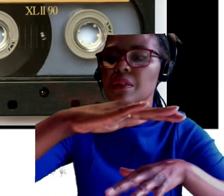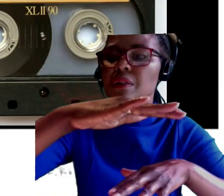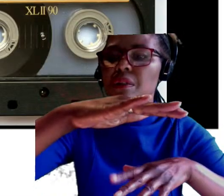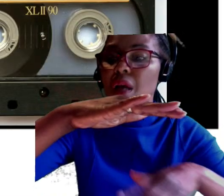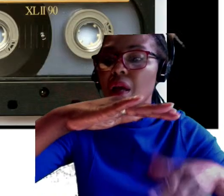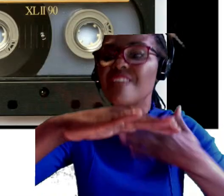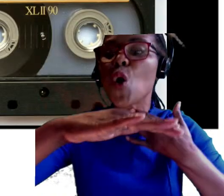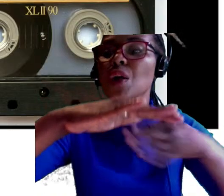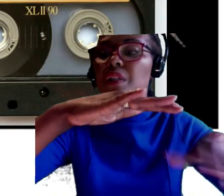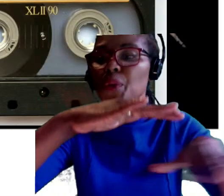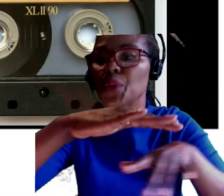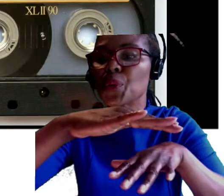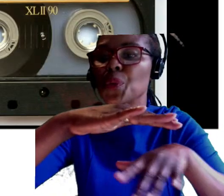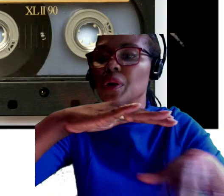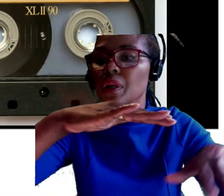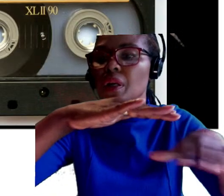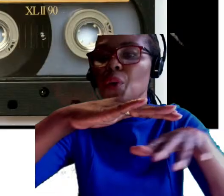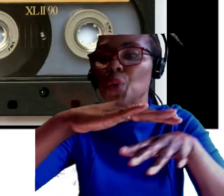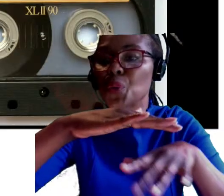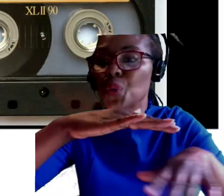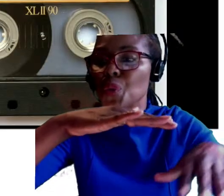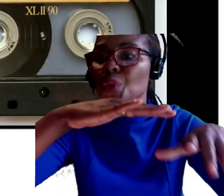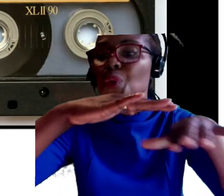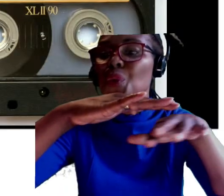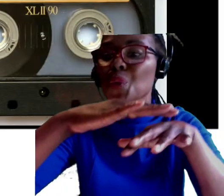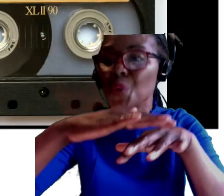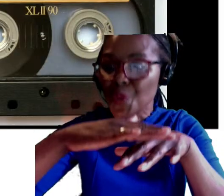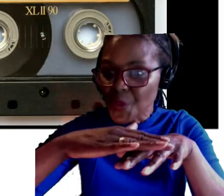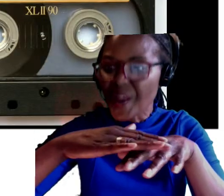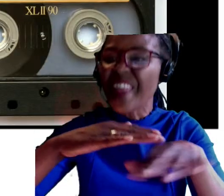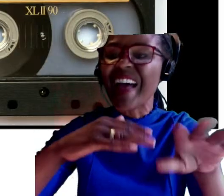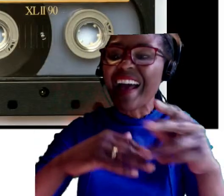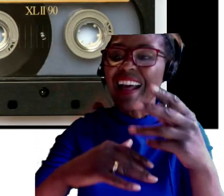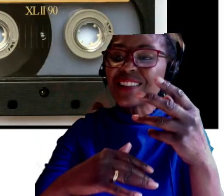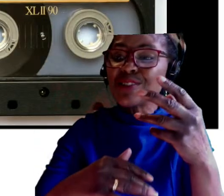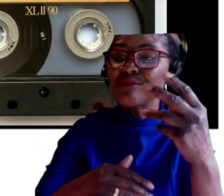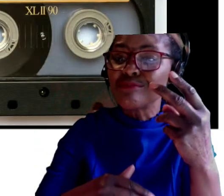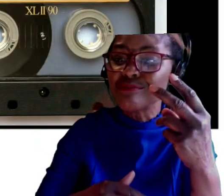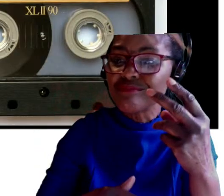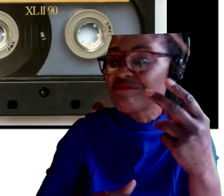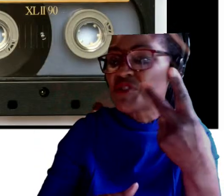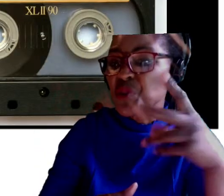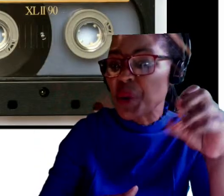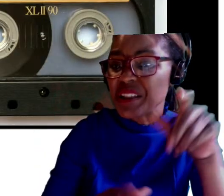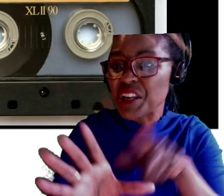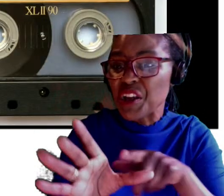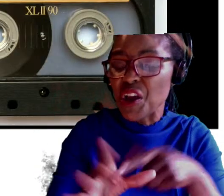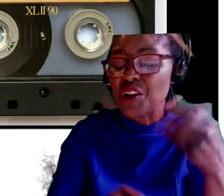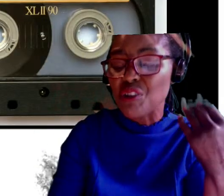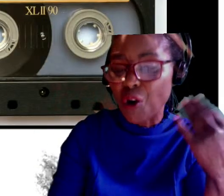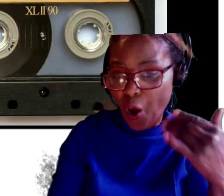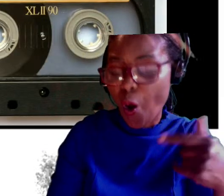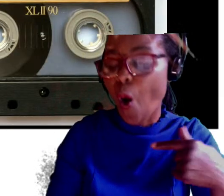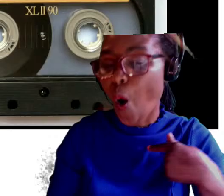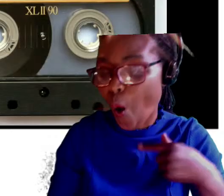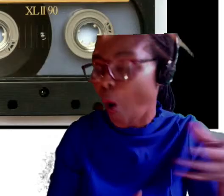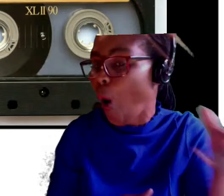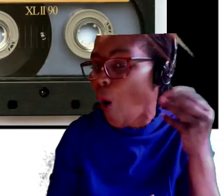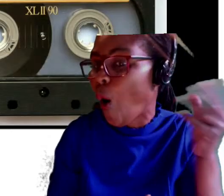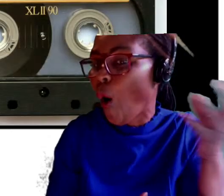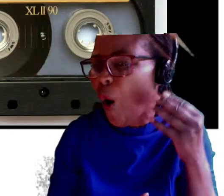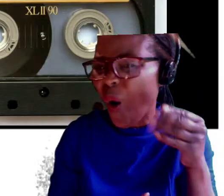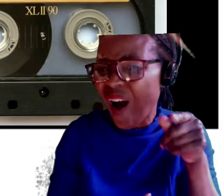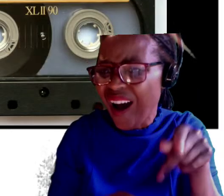2 decades ago, this cassette disintegrated completely, and with perfect timing, it chose to do so at exactly the moment I attempted to digitize it,